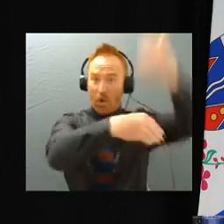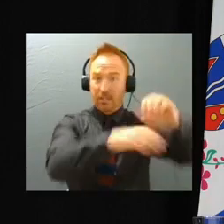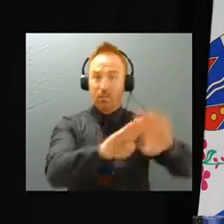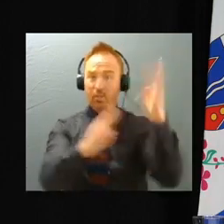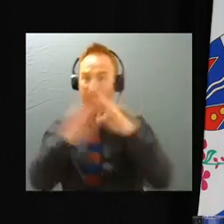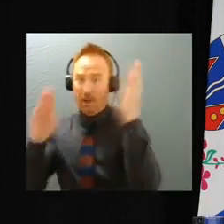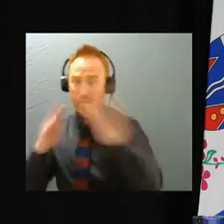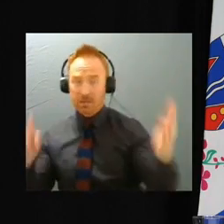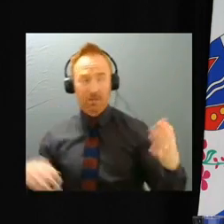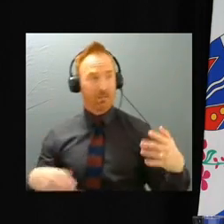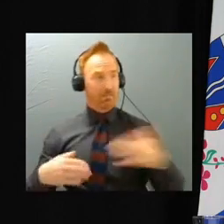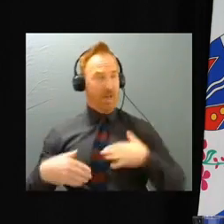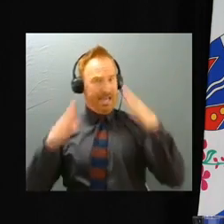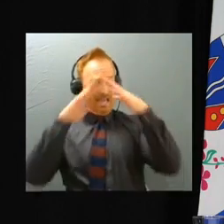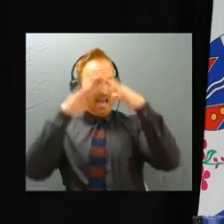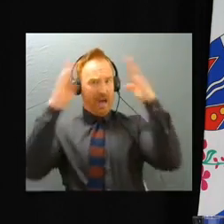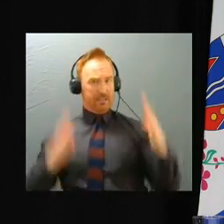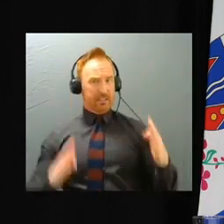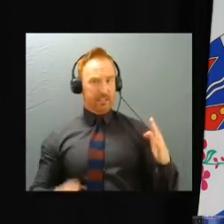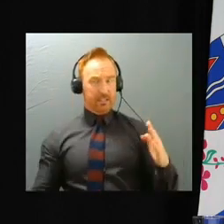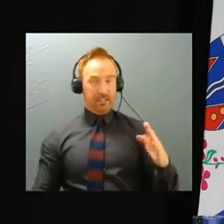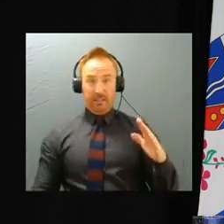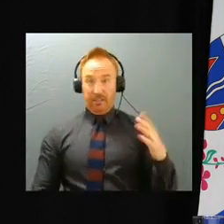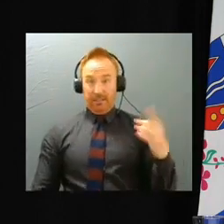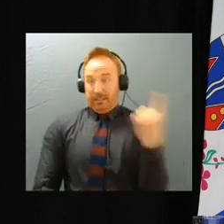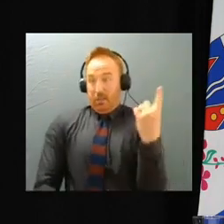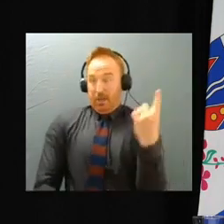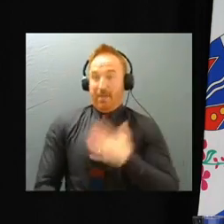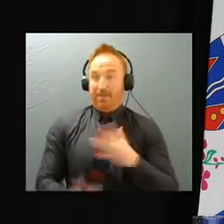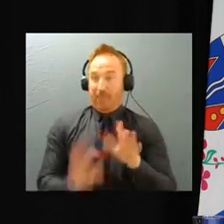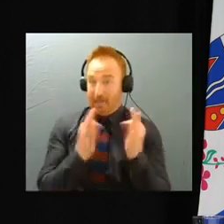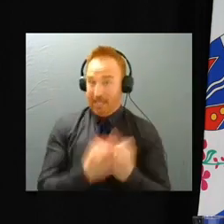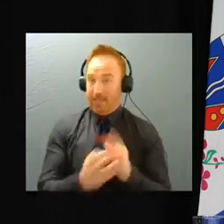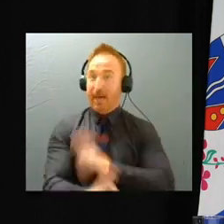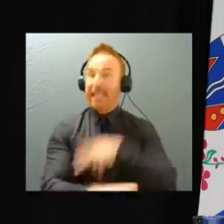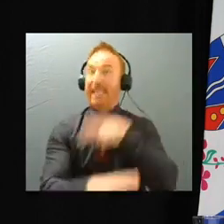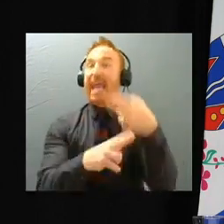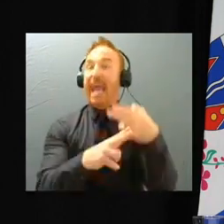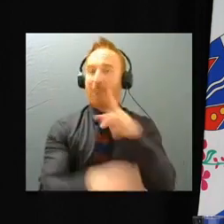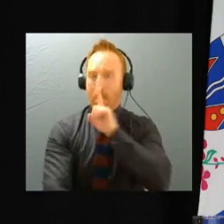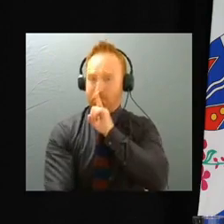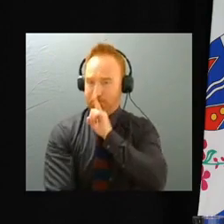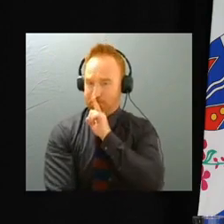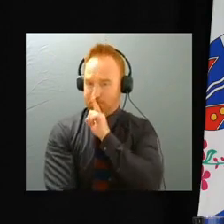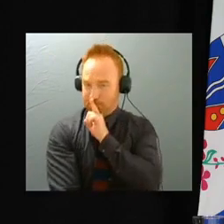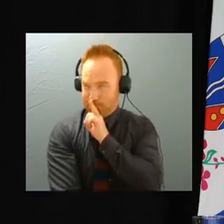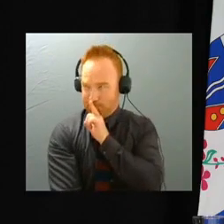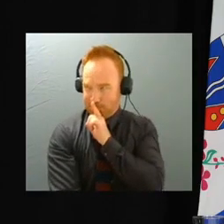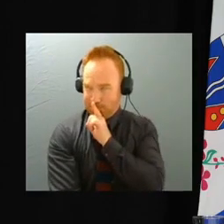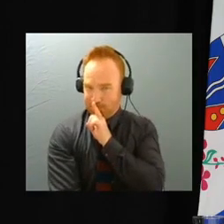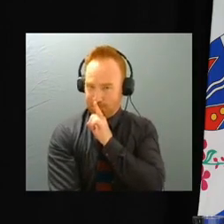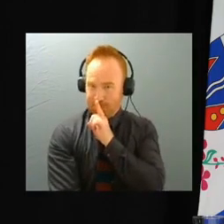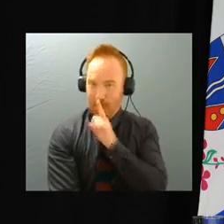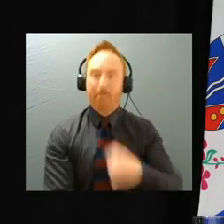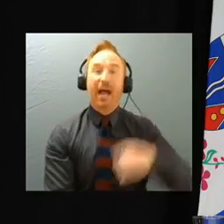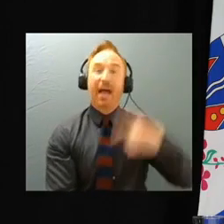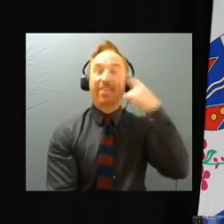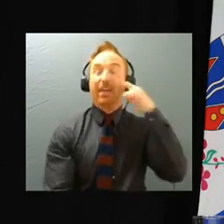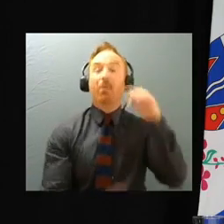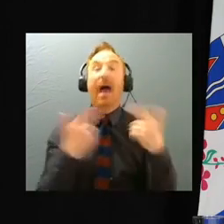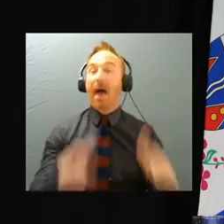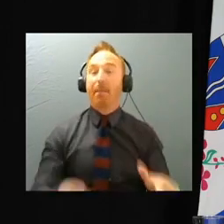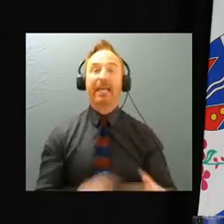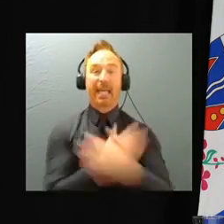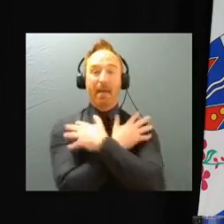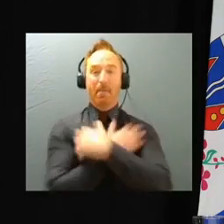It turned out that someone in the family, who will remain unnamed, had accidentally discharged bear spray in the house.